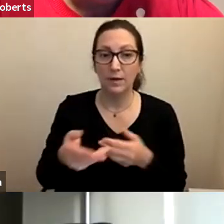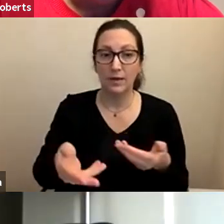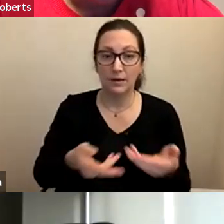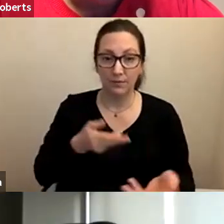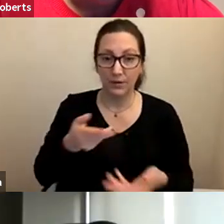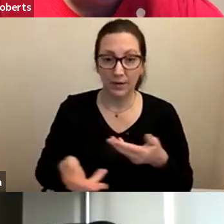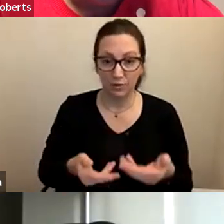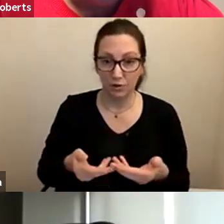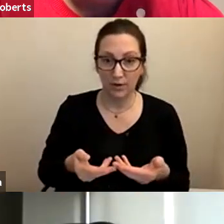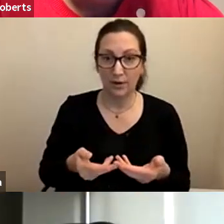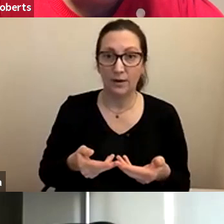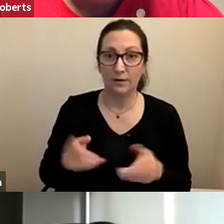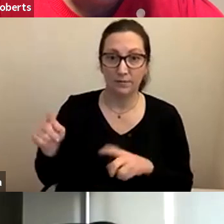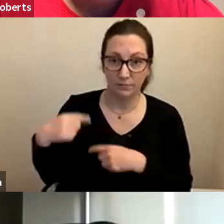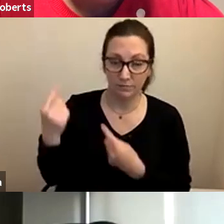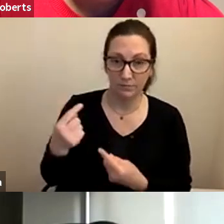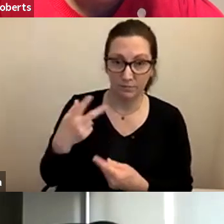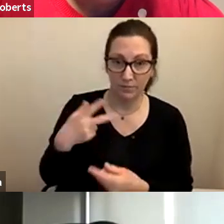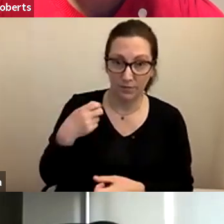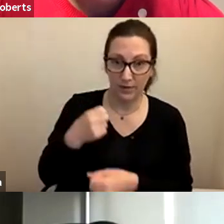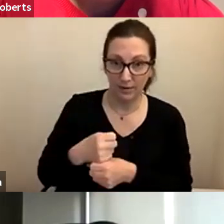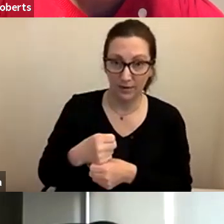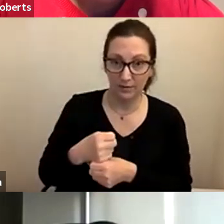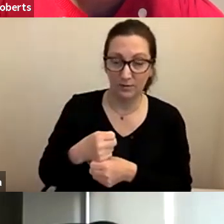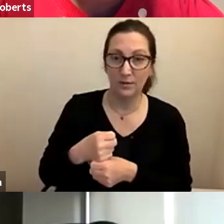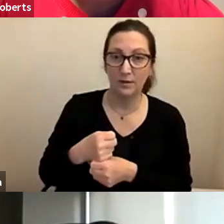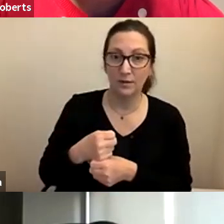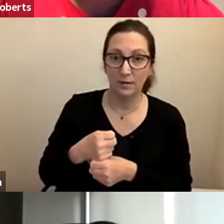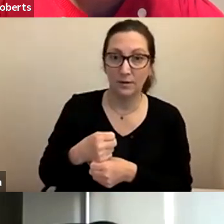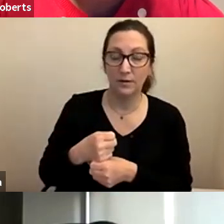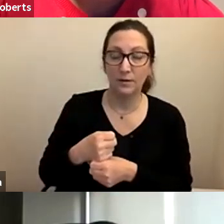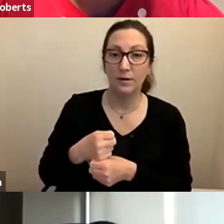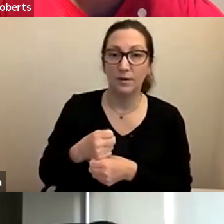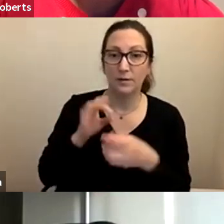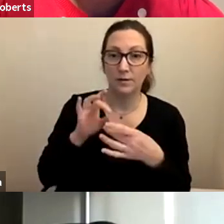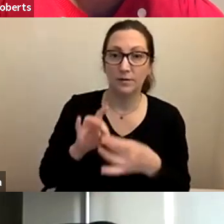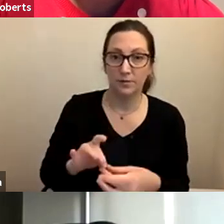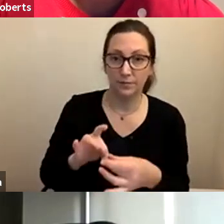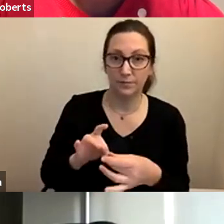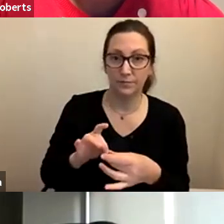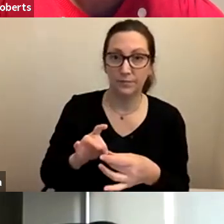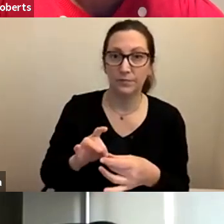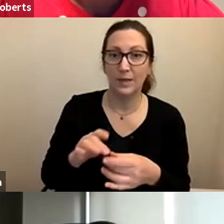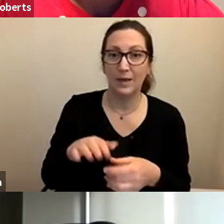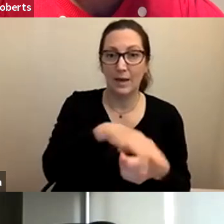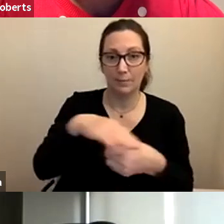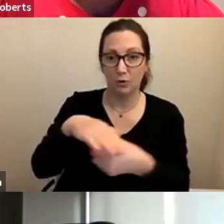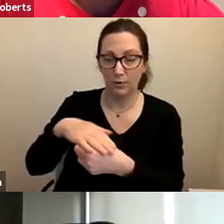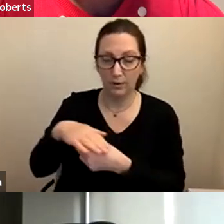Invitation over the last 3 years, invitations over the last 3 years, 2 to 3 years by neighborhood,